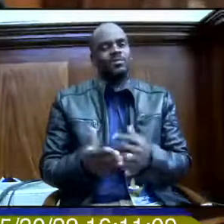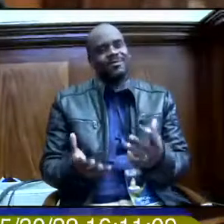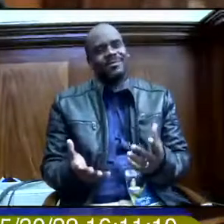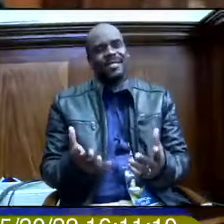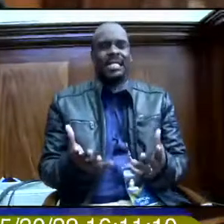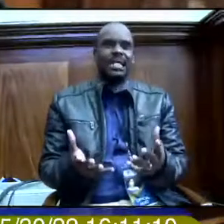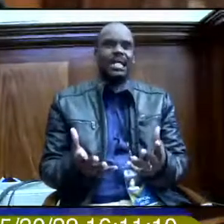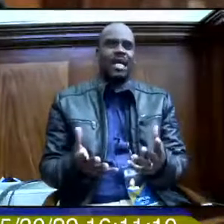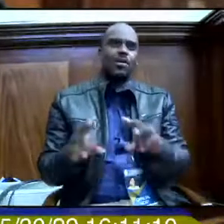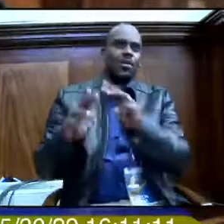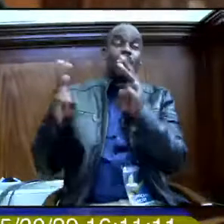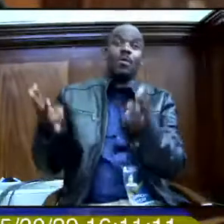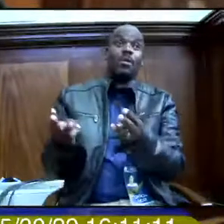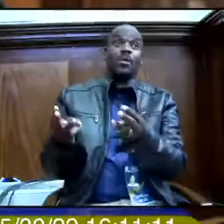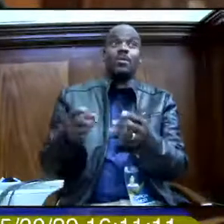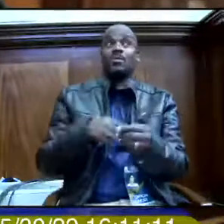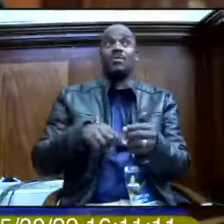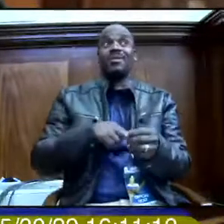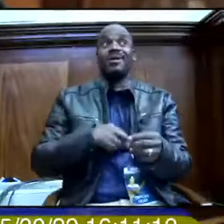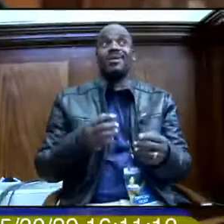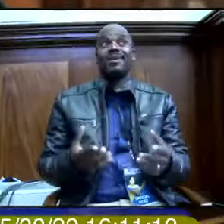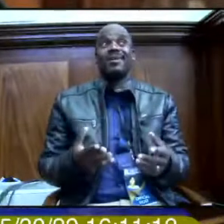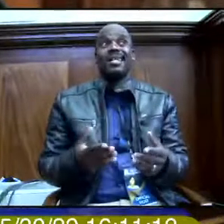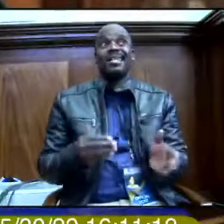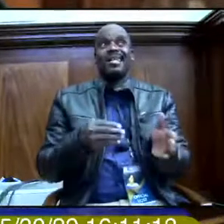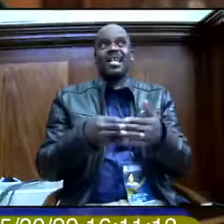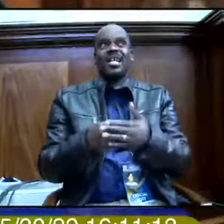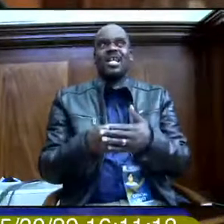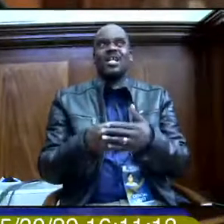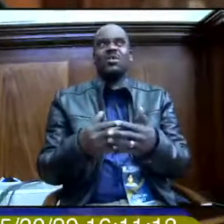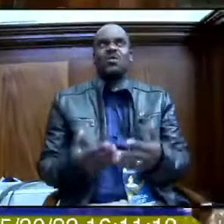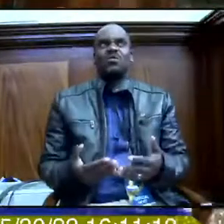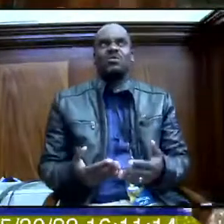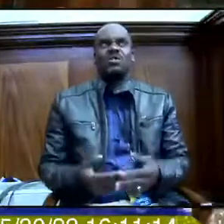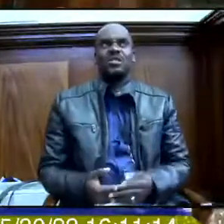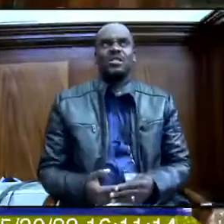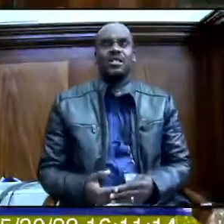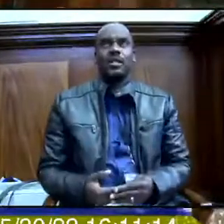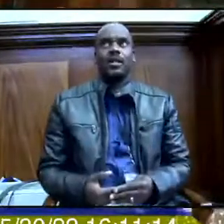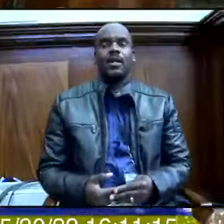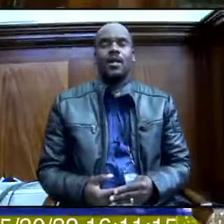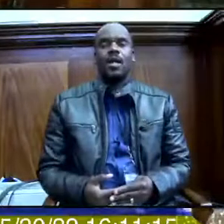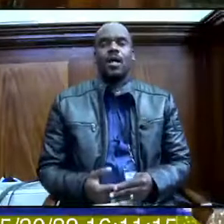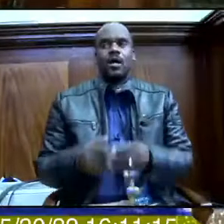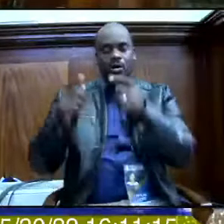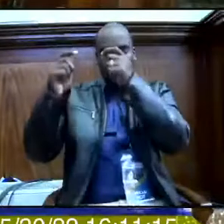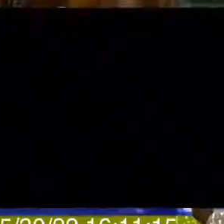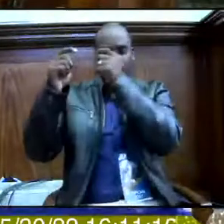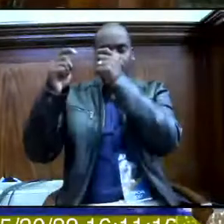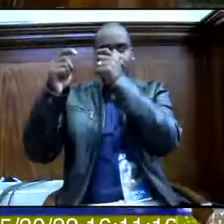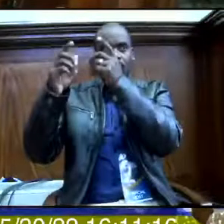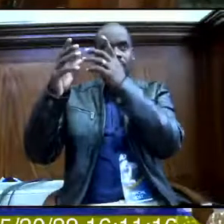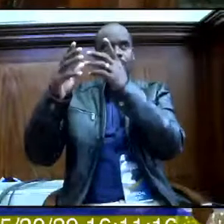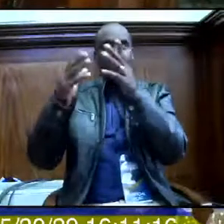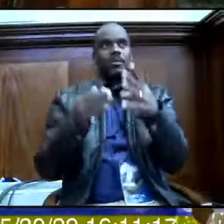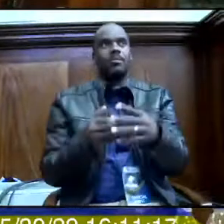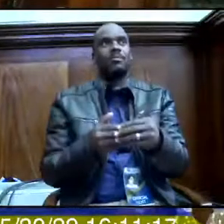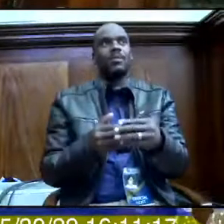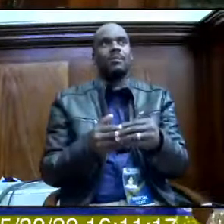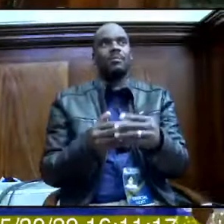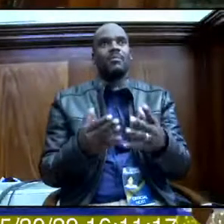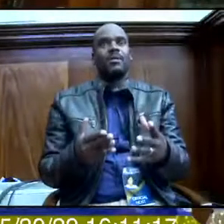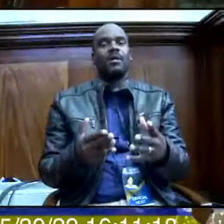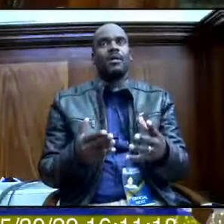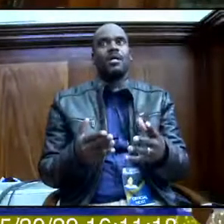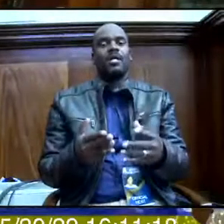the people and in in closing one honorable member honorable gerimone